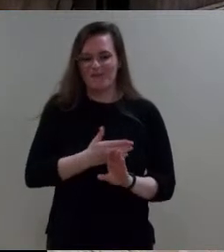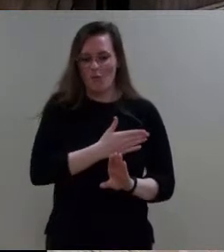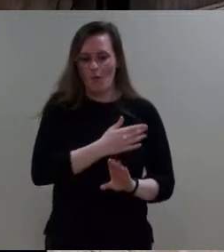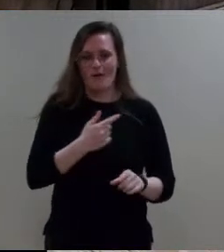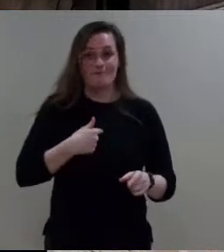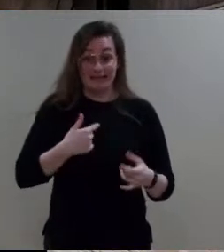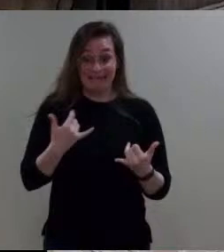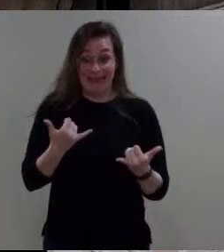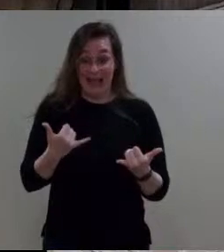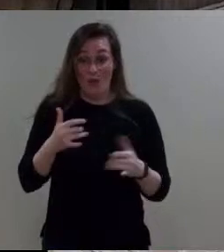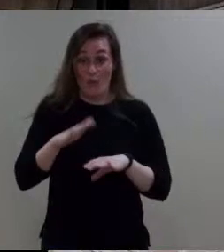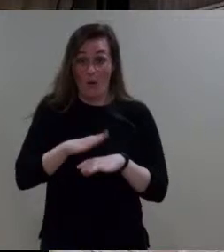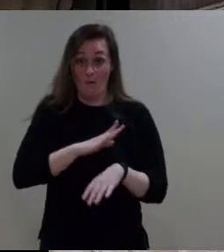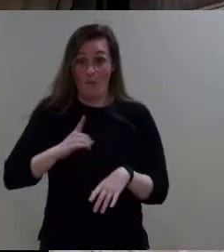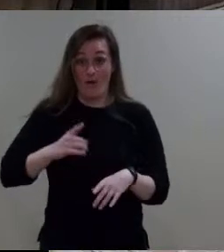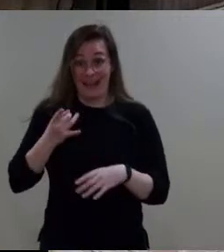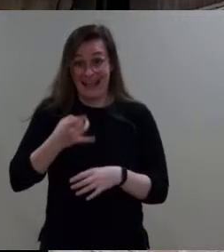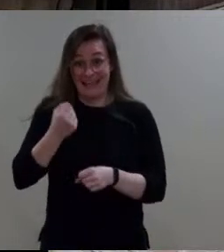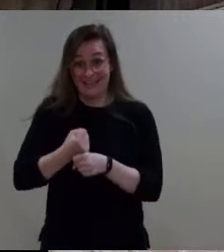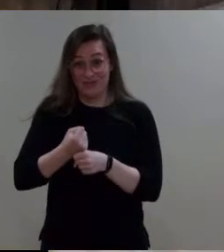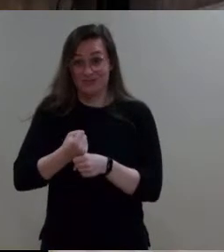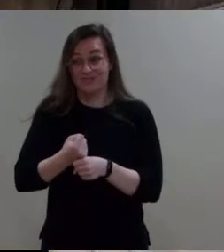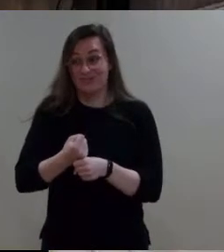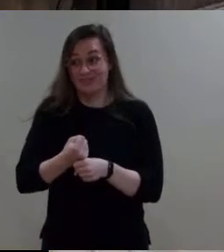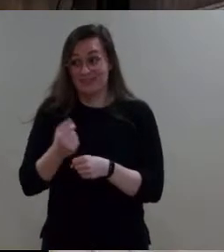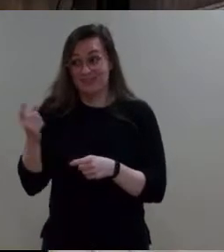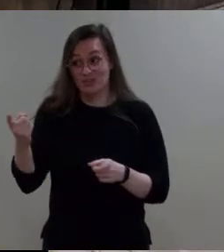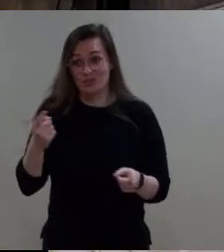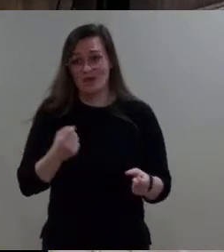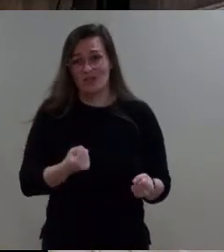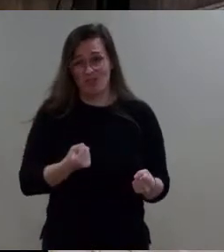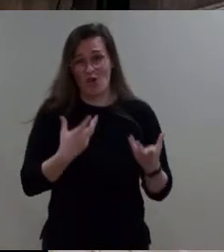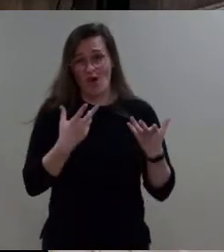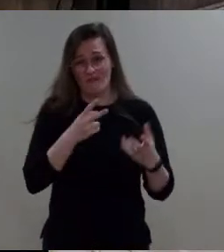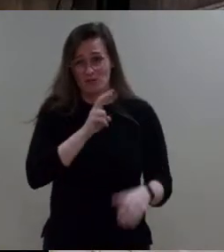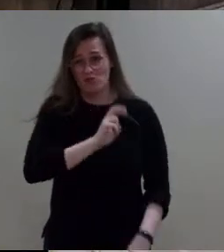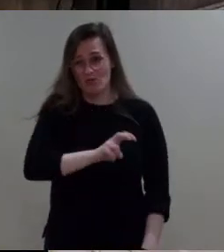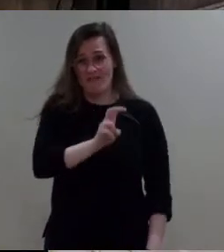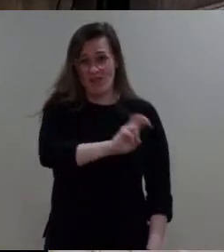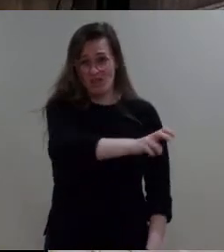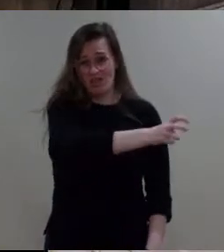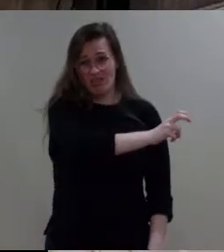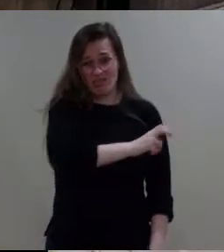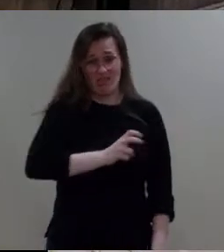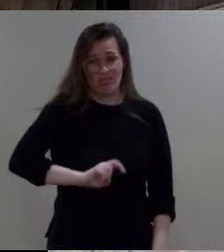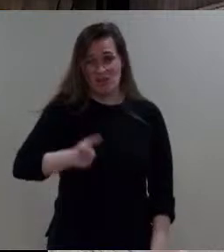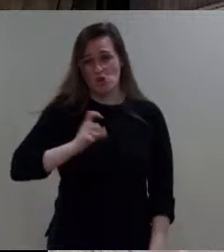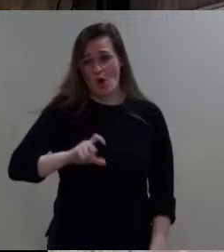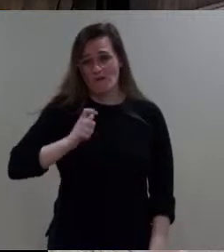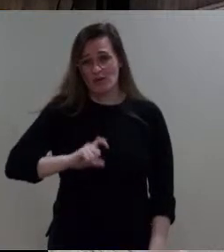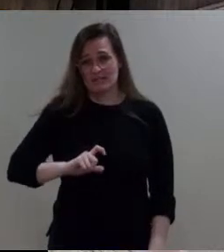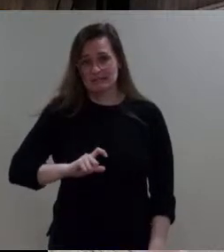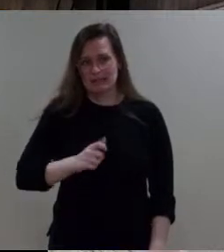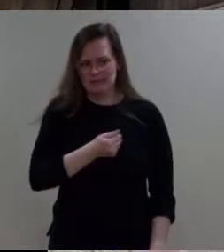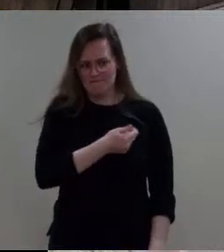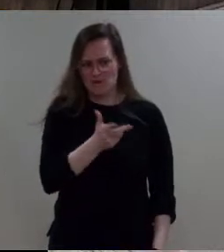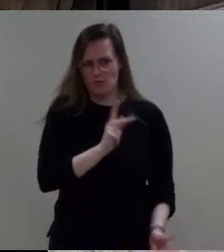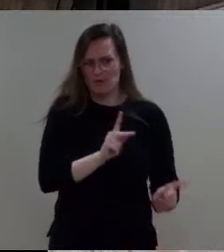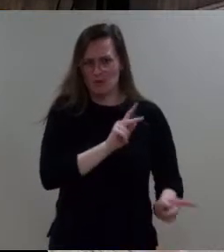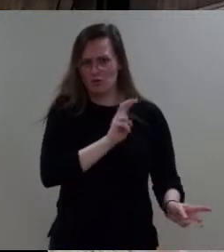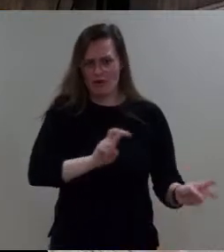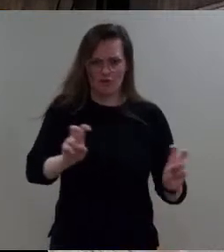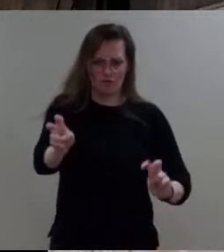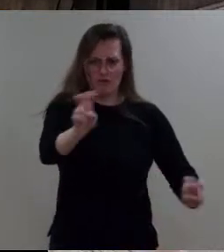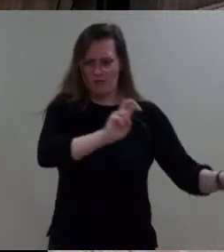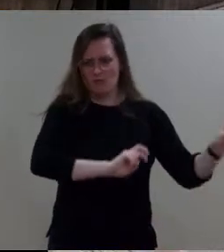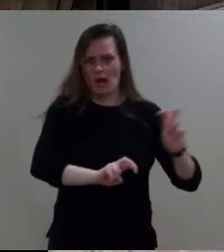I think that there was an awful lot of traveling to conferences, and it wasn't just one person. It was quite a few people on council.